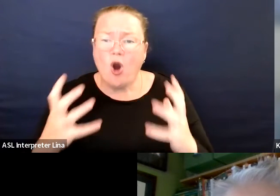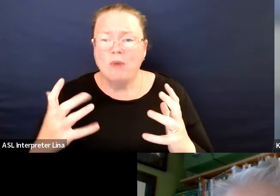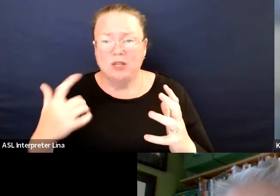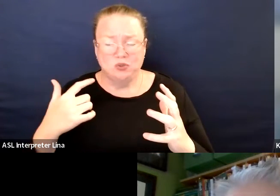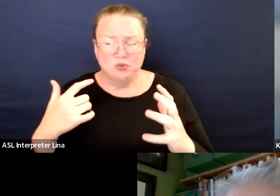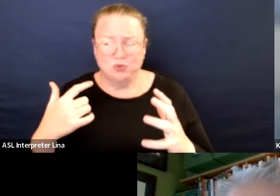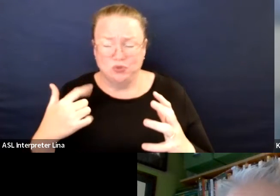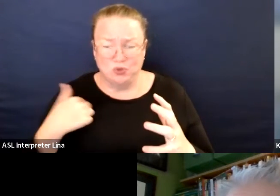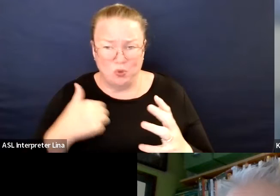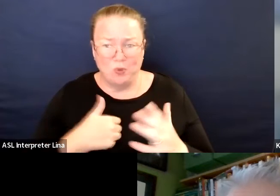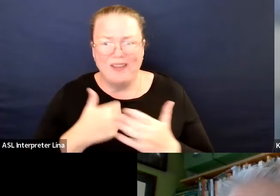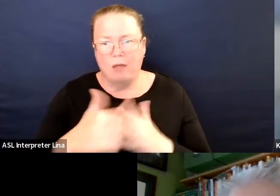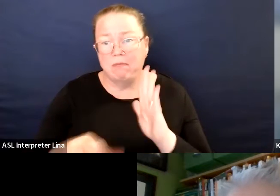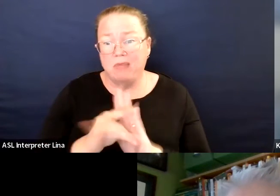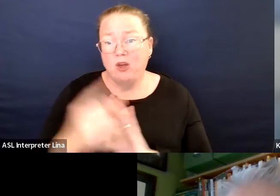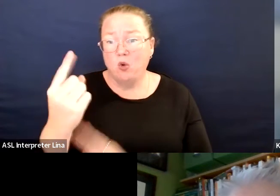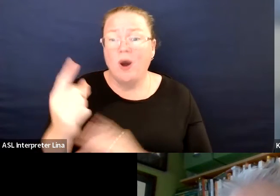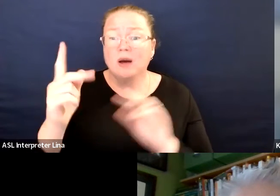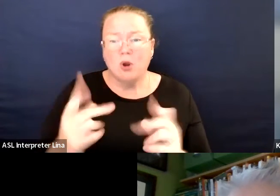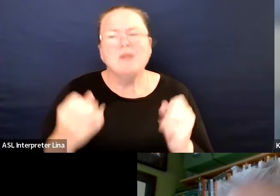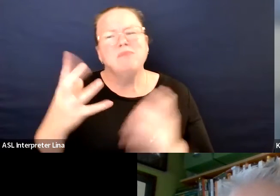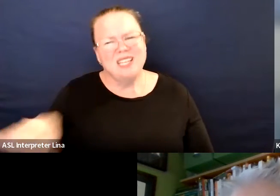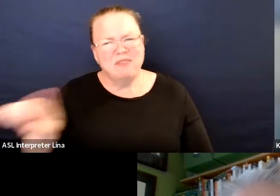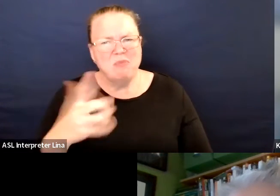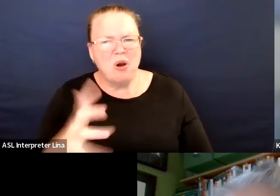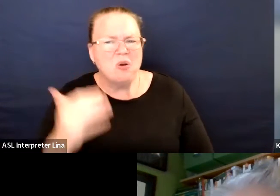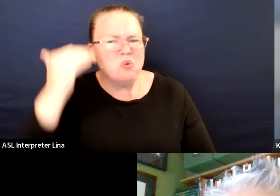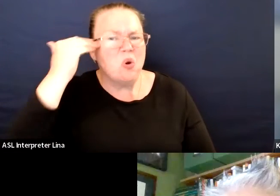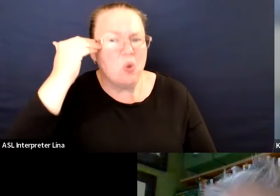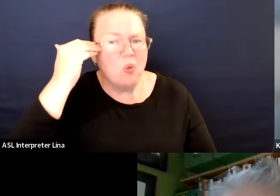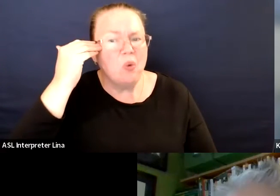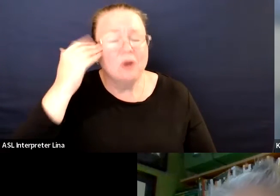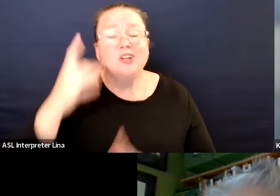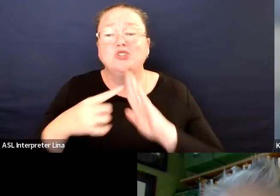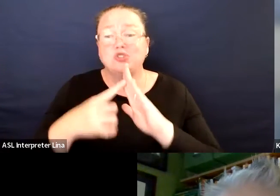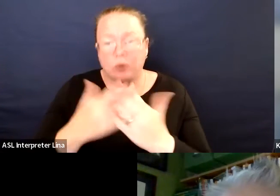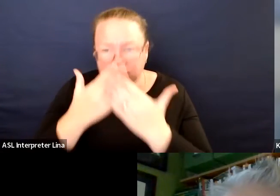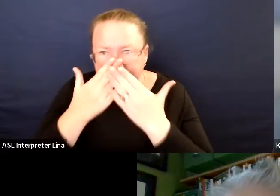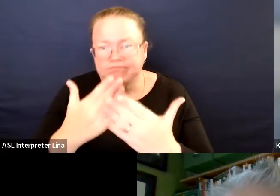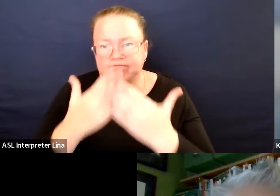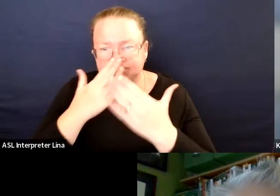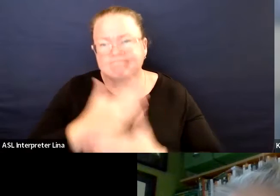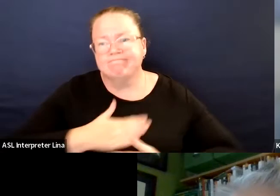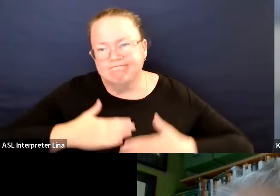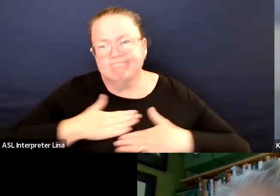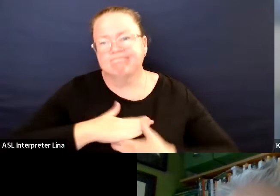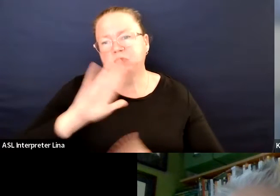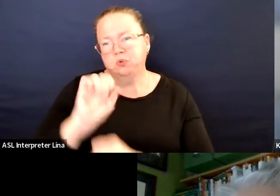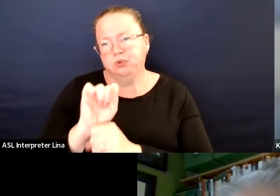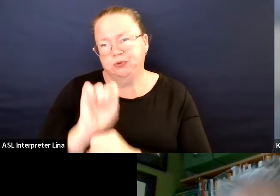to single out a person that many of them knew and just really showing the appreciation for all of the work that he